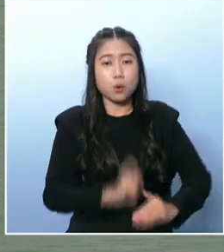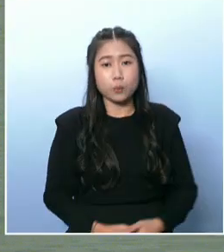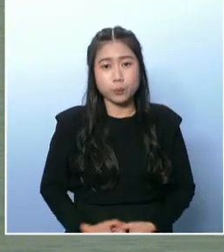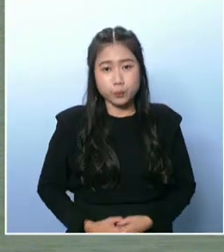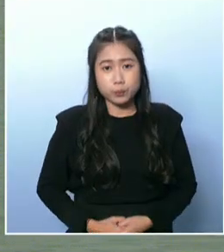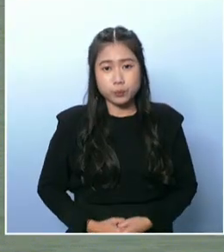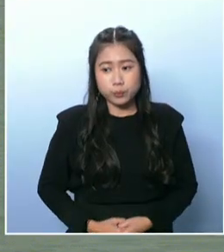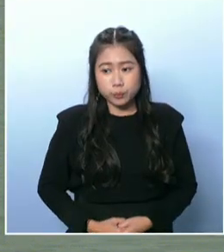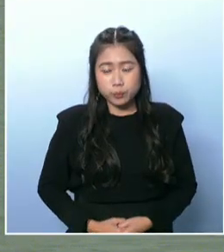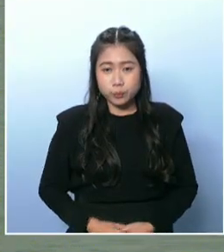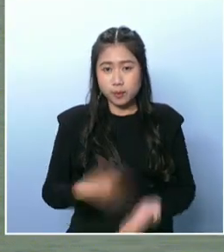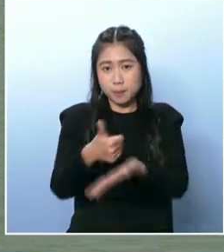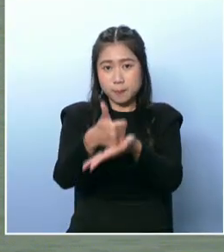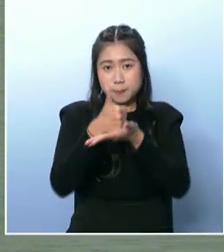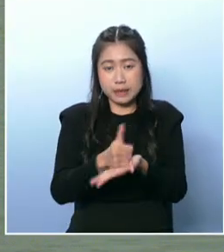tested.